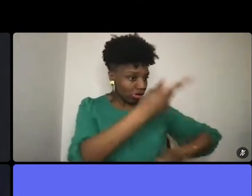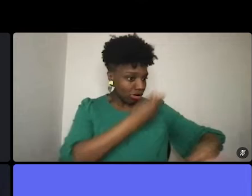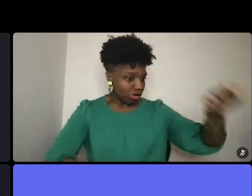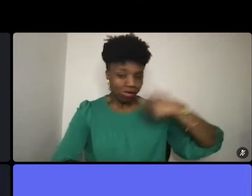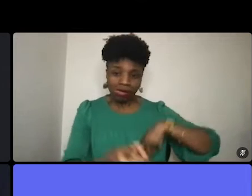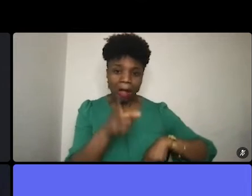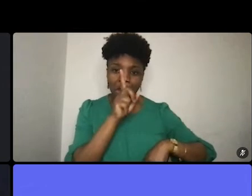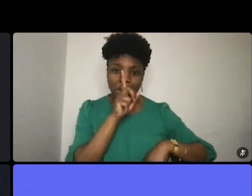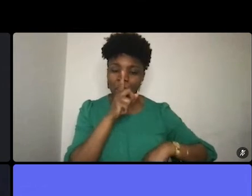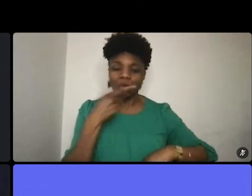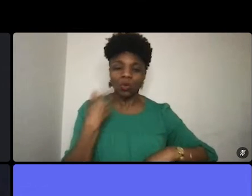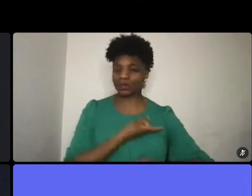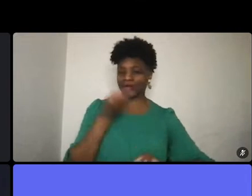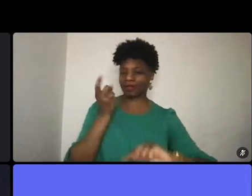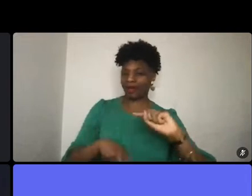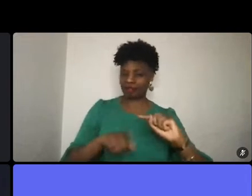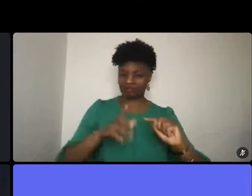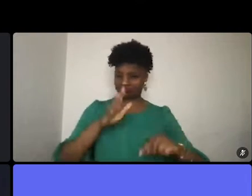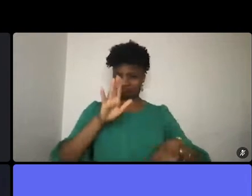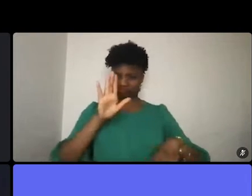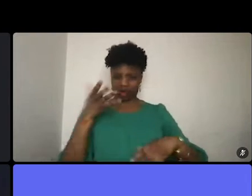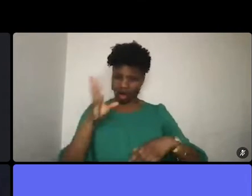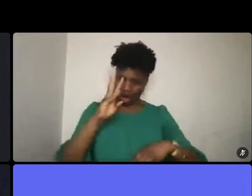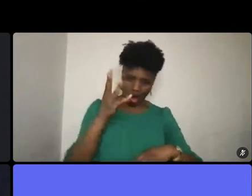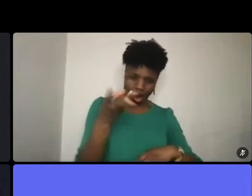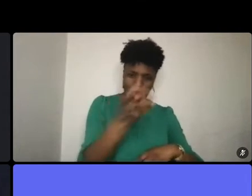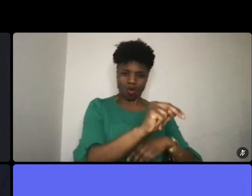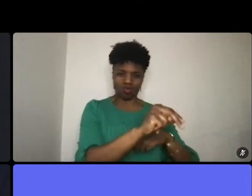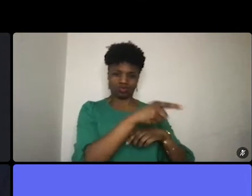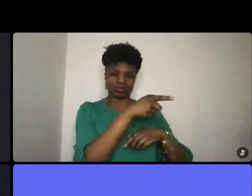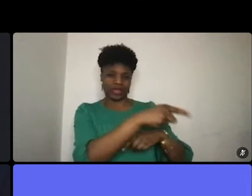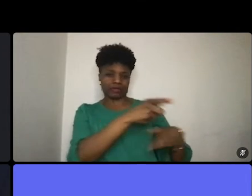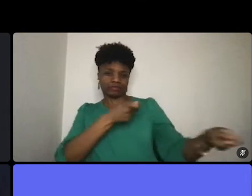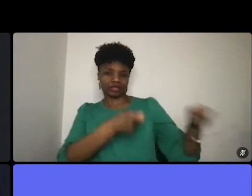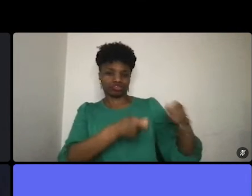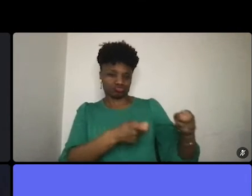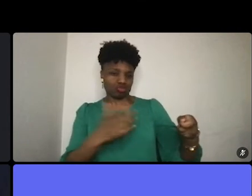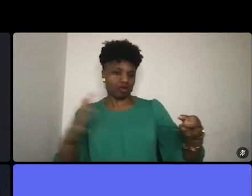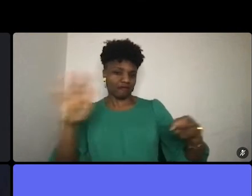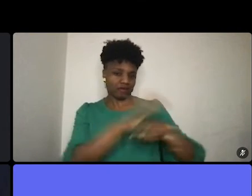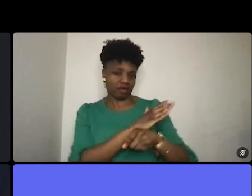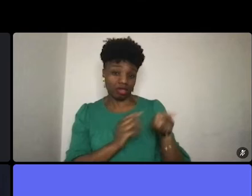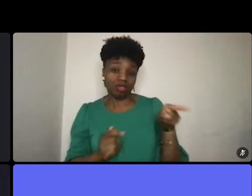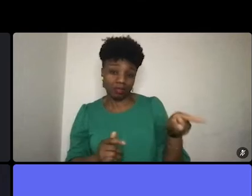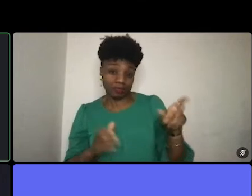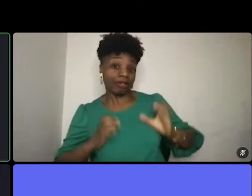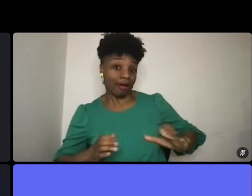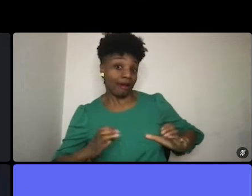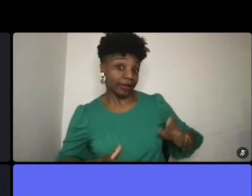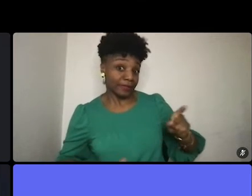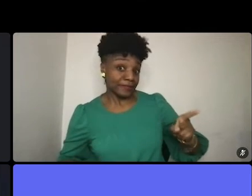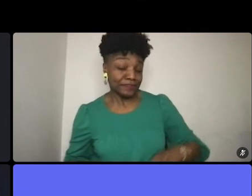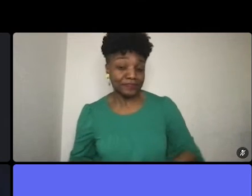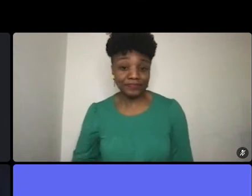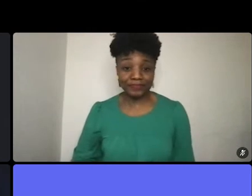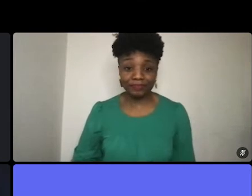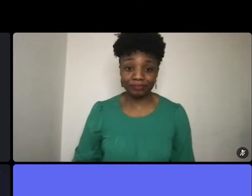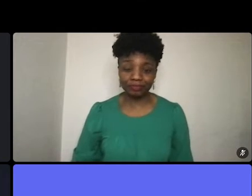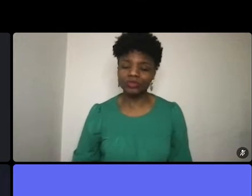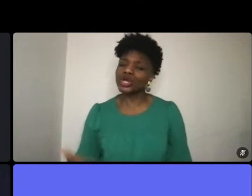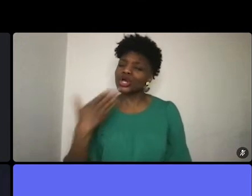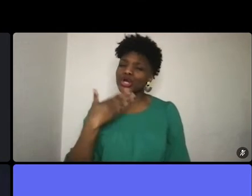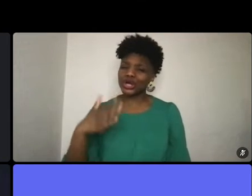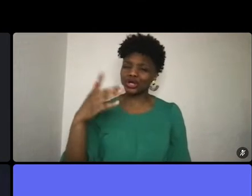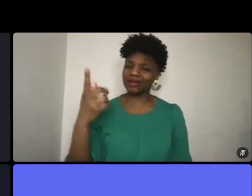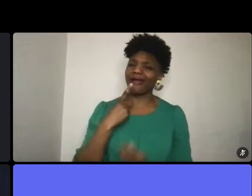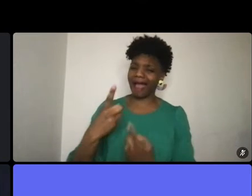Okay. That's okay. That's a good question then. I mean, yeah, that was a good question then. Good answer because I needed